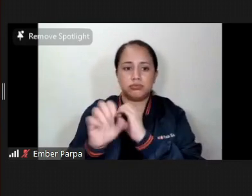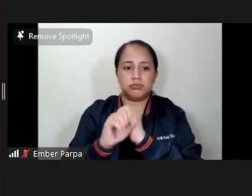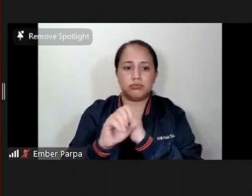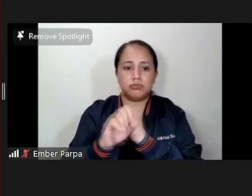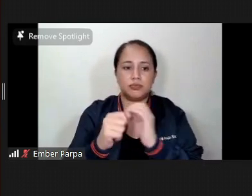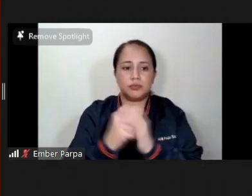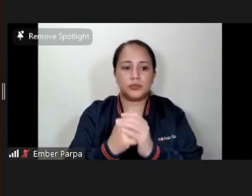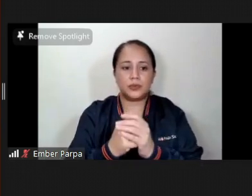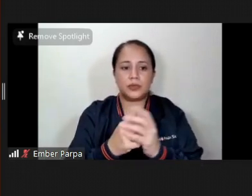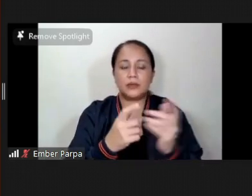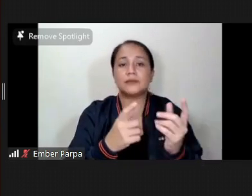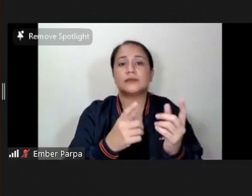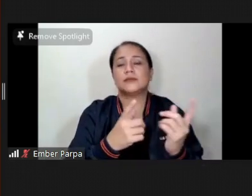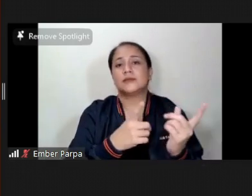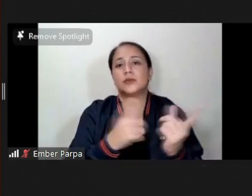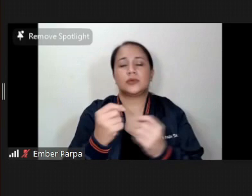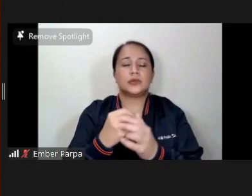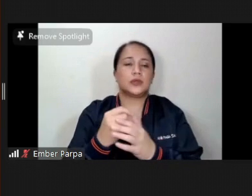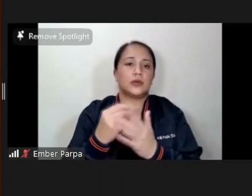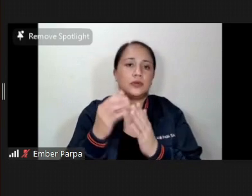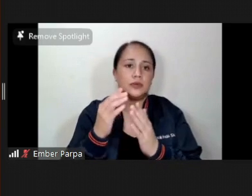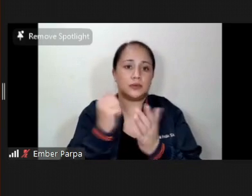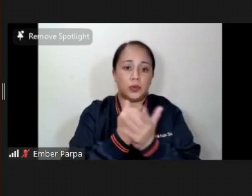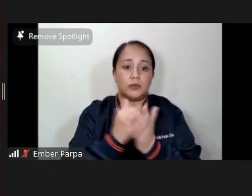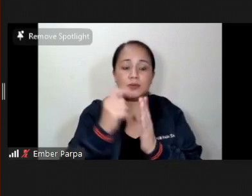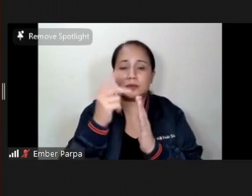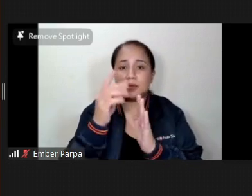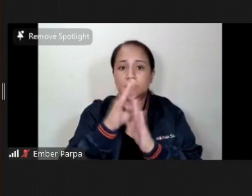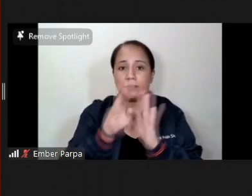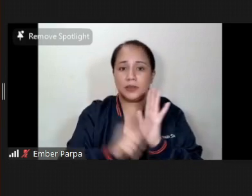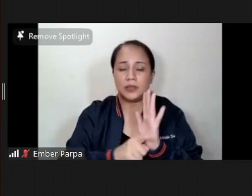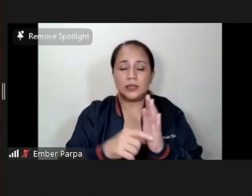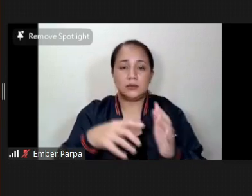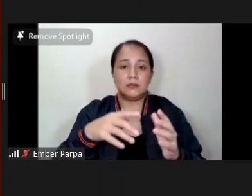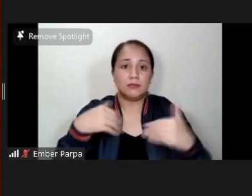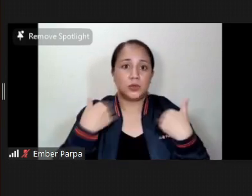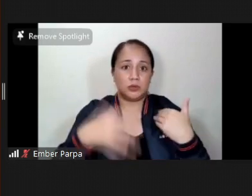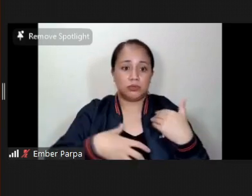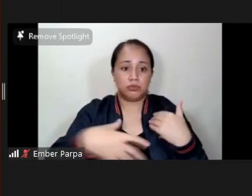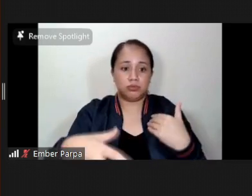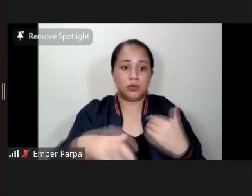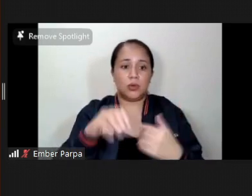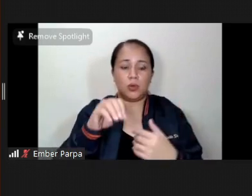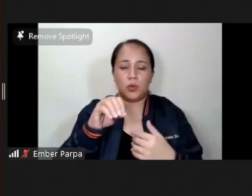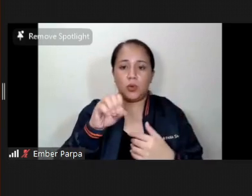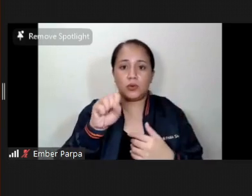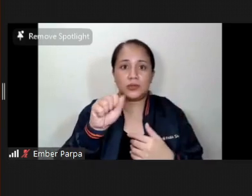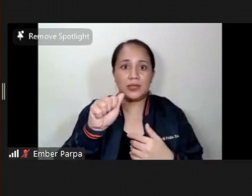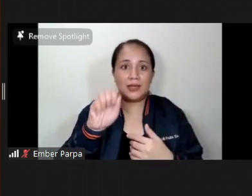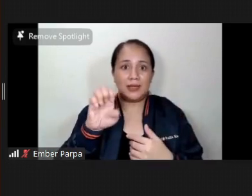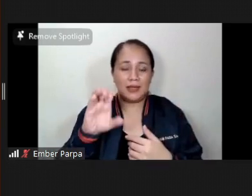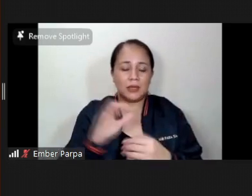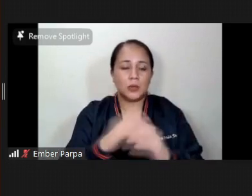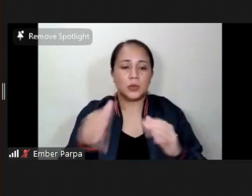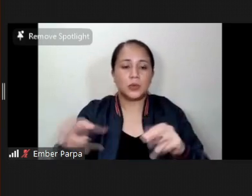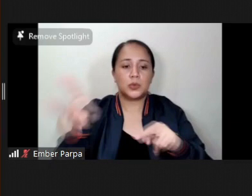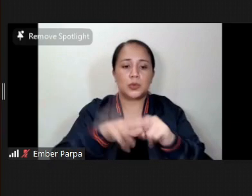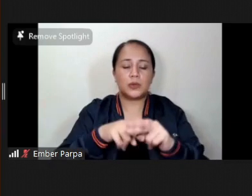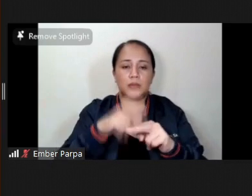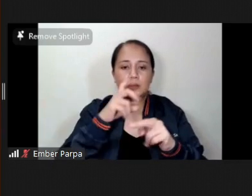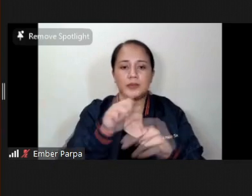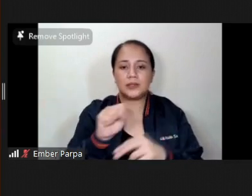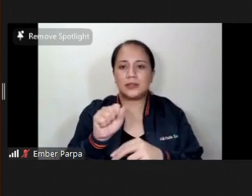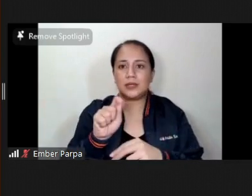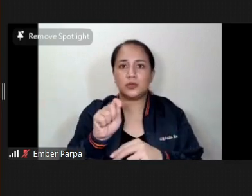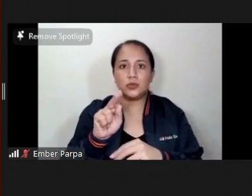the bills. So this includes the bills on teenage pregnancy, OSA Act, and increasing the age of statutory